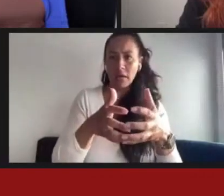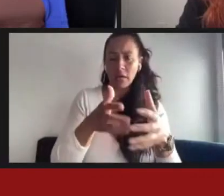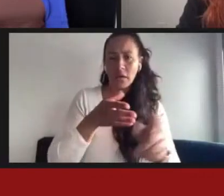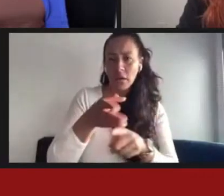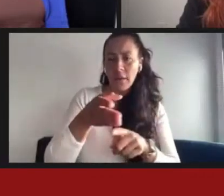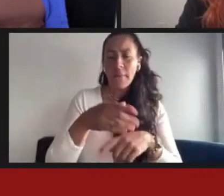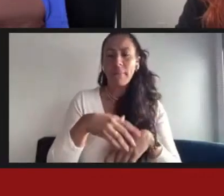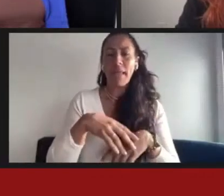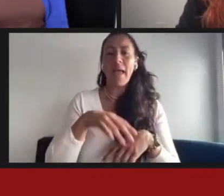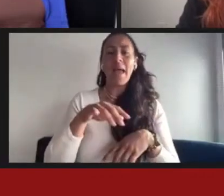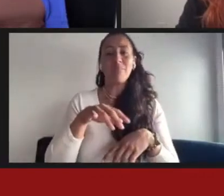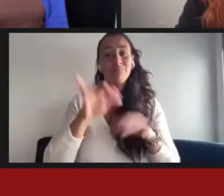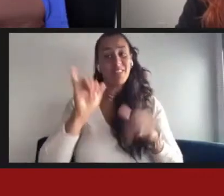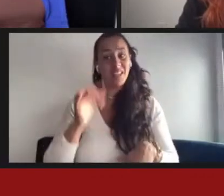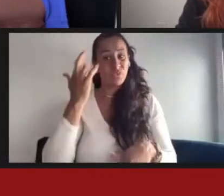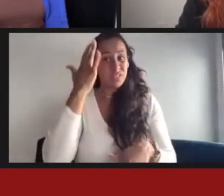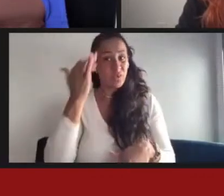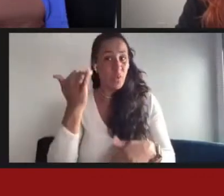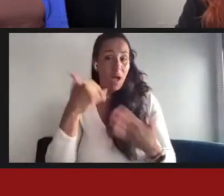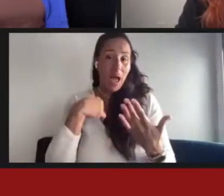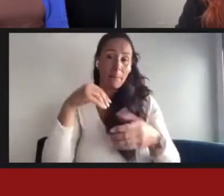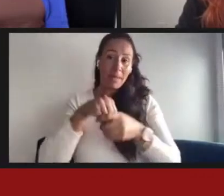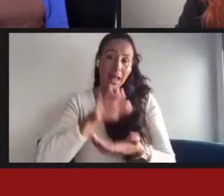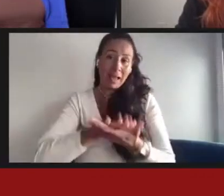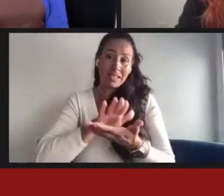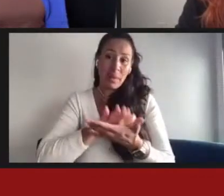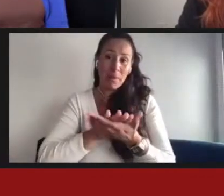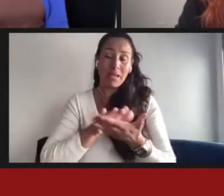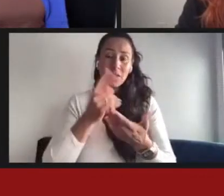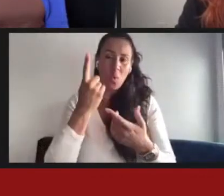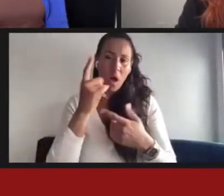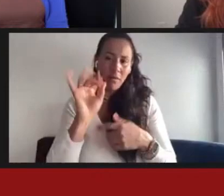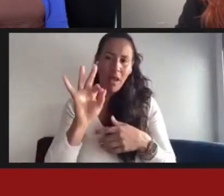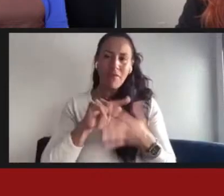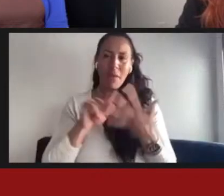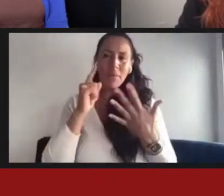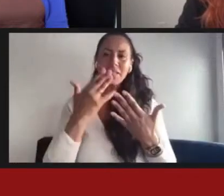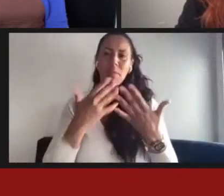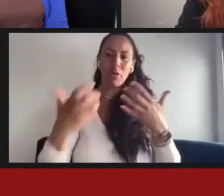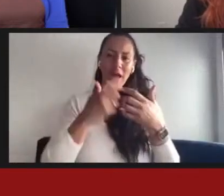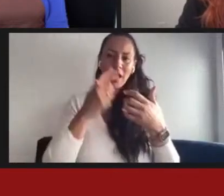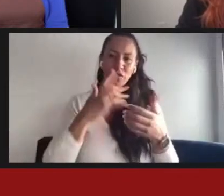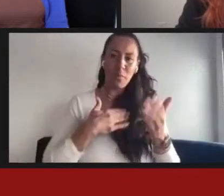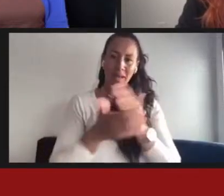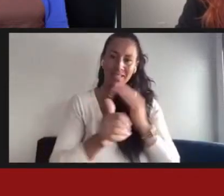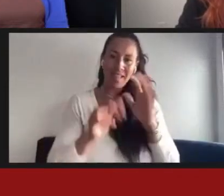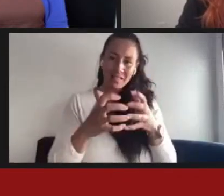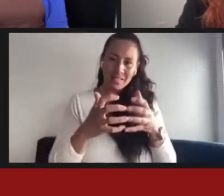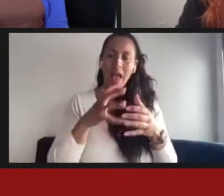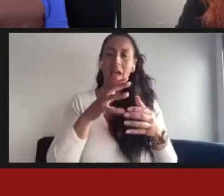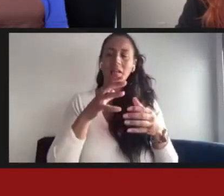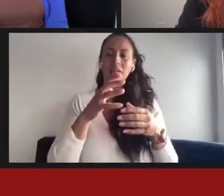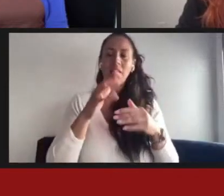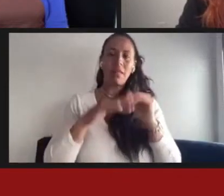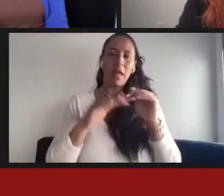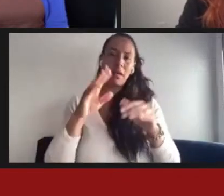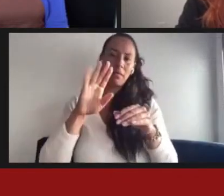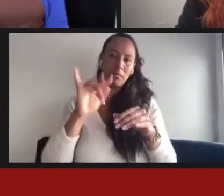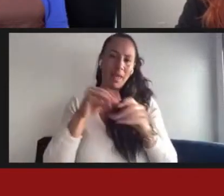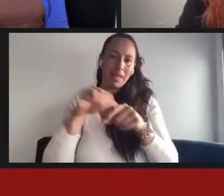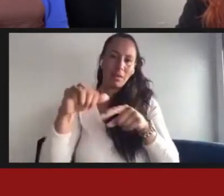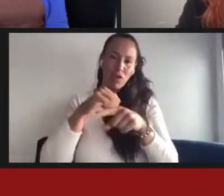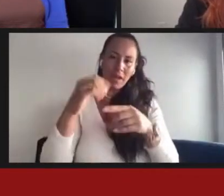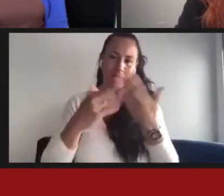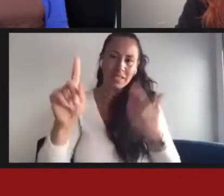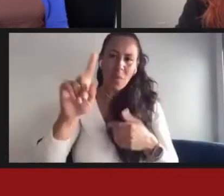And that's one of the reasons I'm in academics, because I think it's a better match for my skill set than being in practice somewhere. So I think that's also